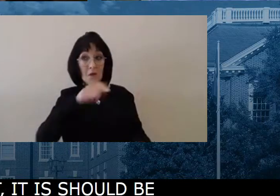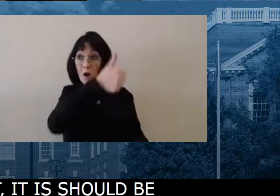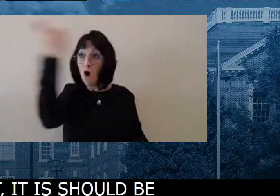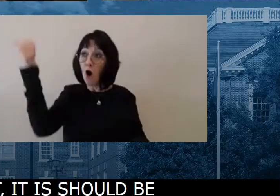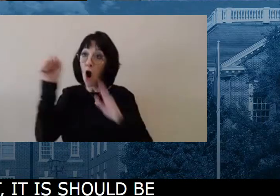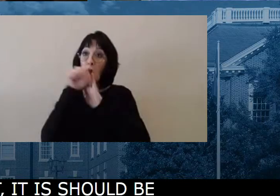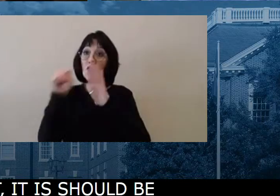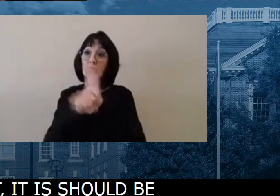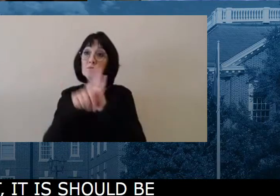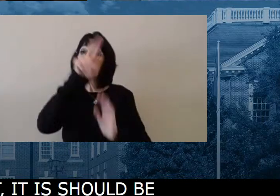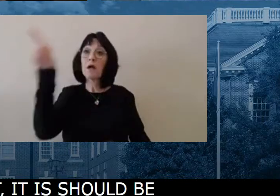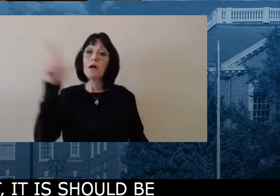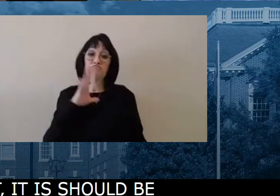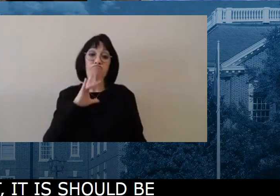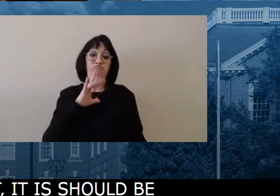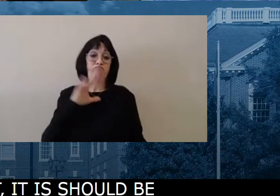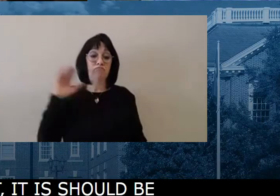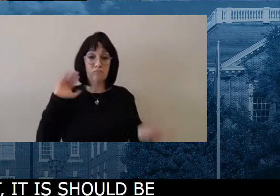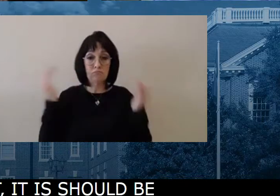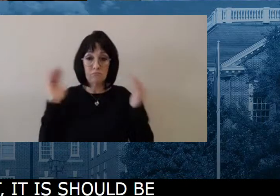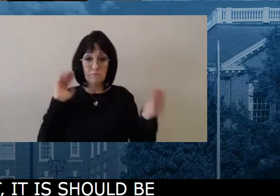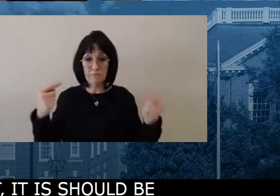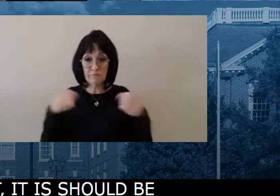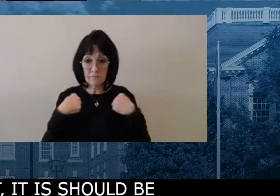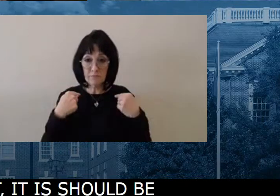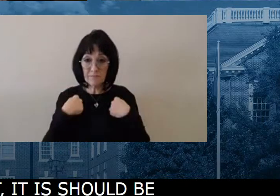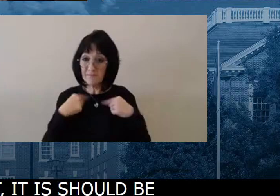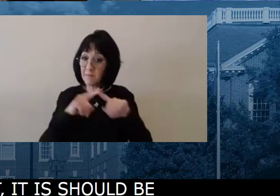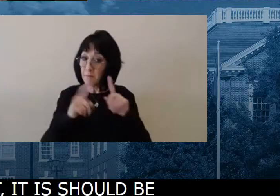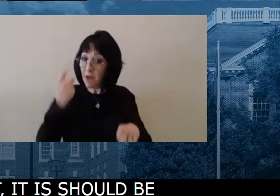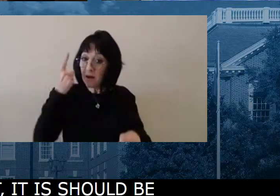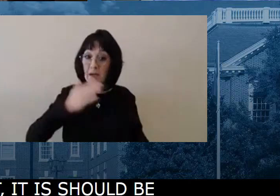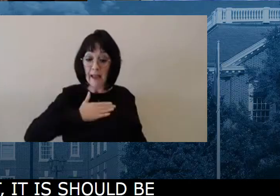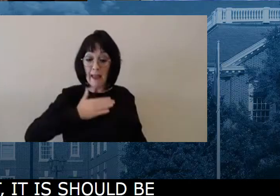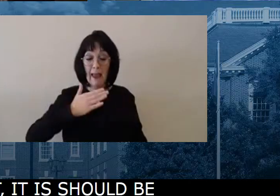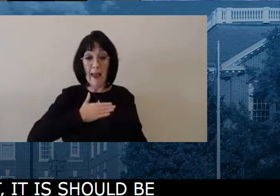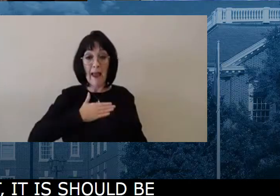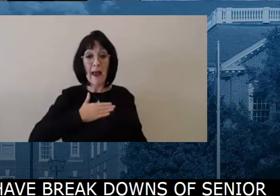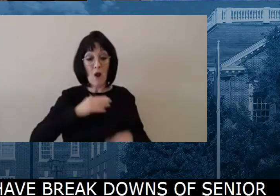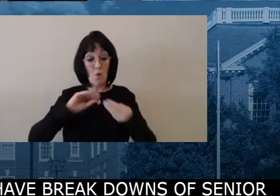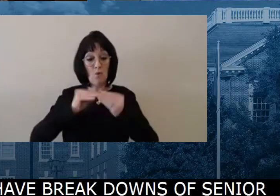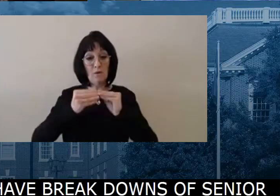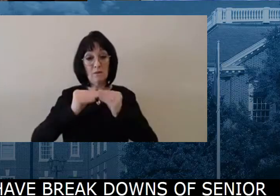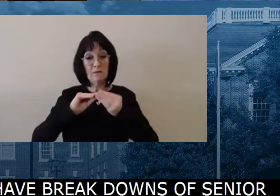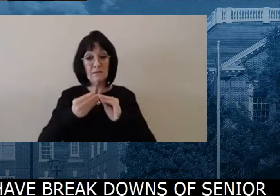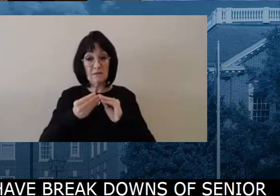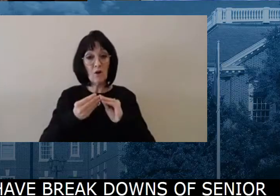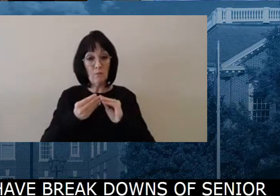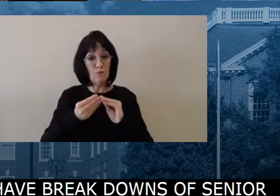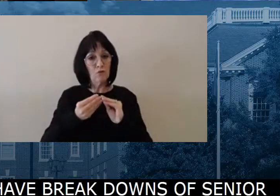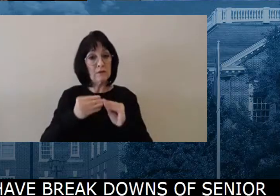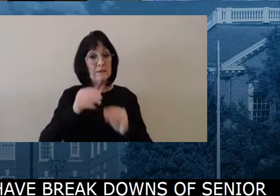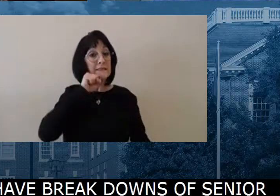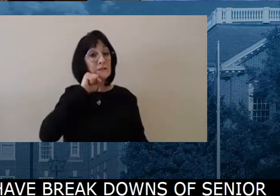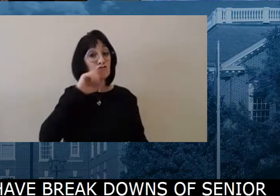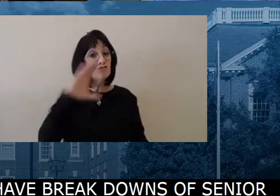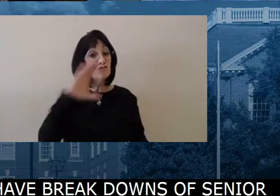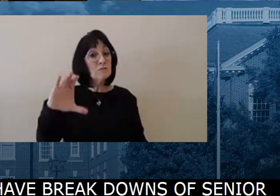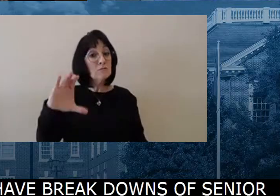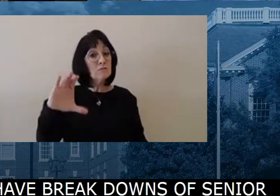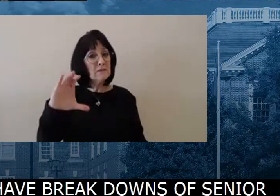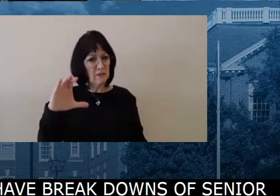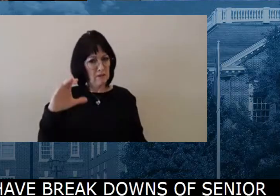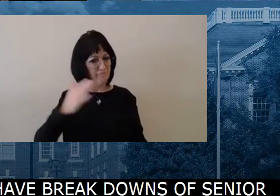we have a fairly high senior population, but so does a state like Pennsylvania. My own